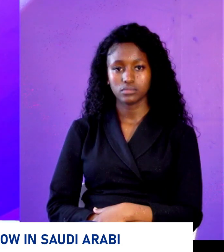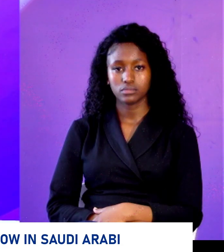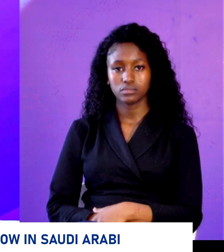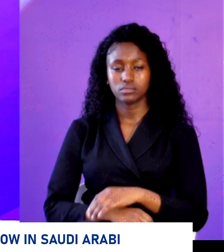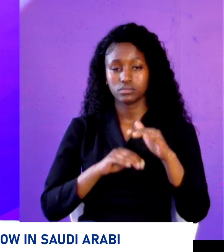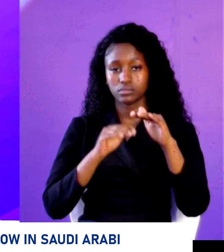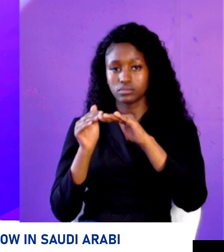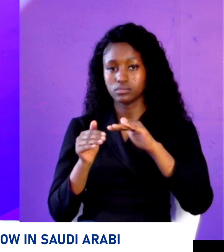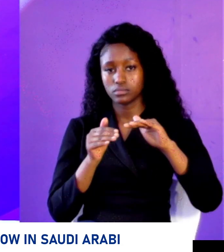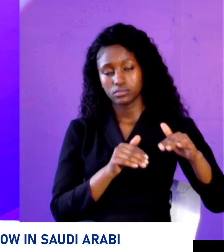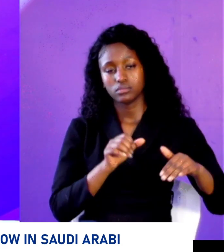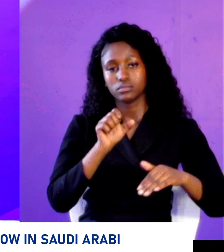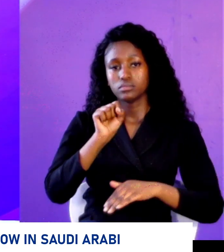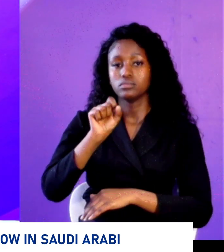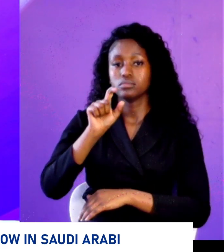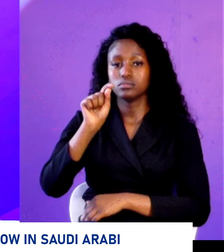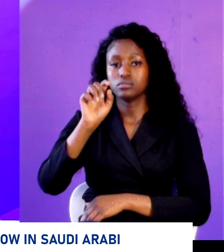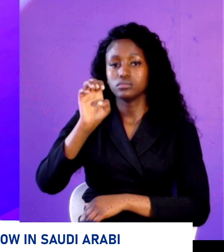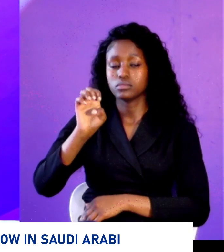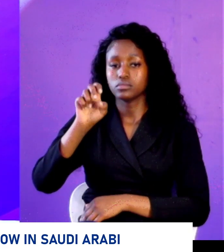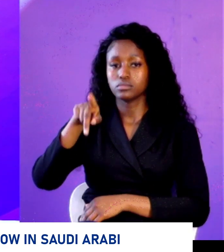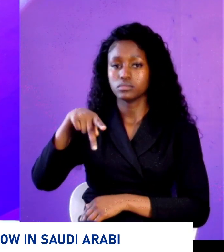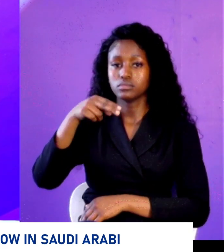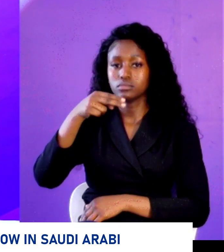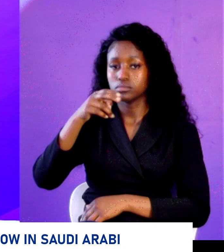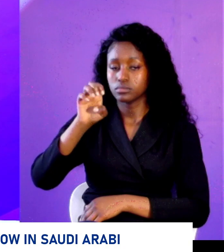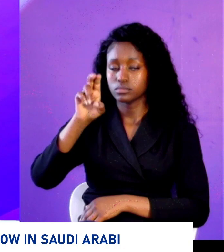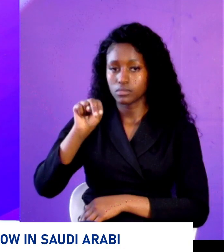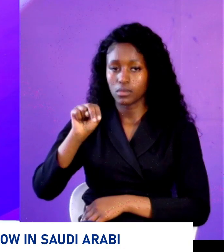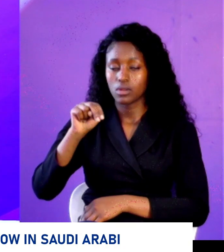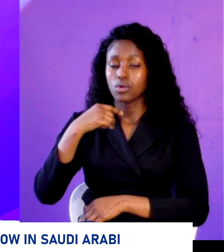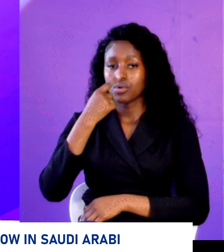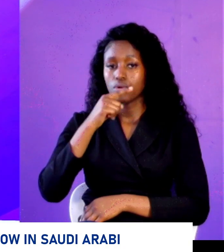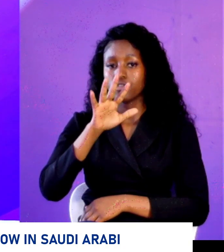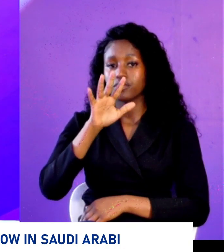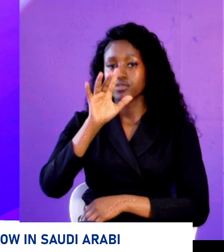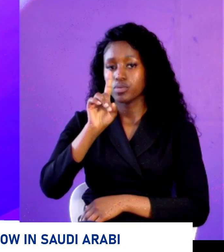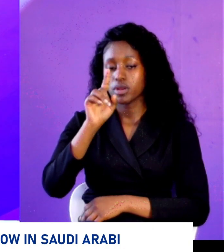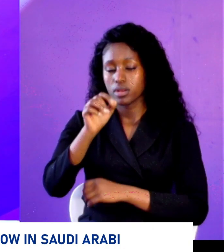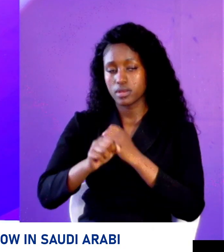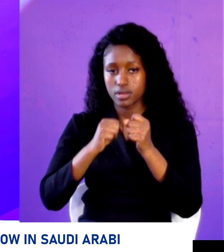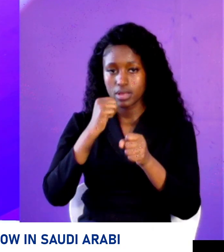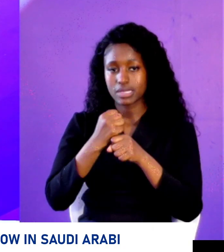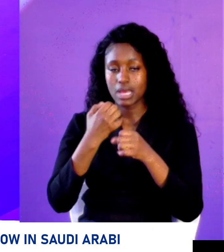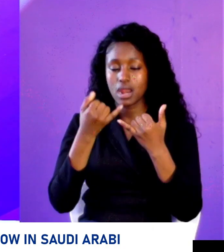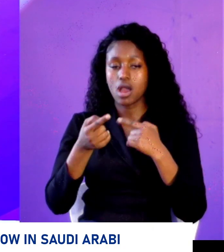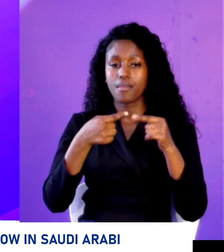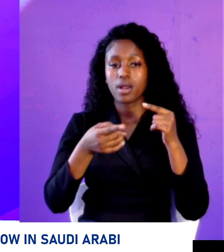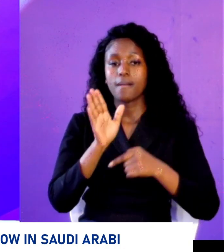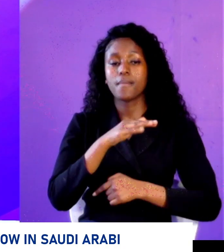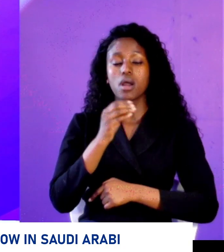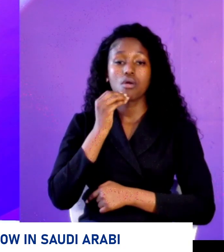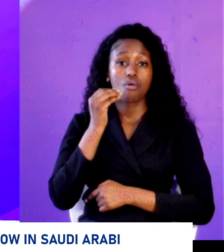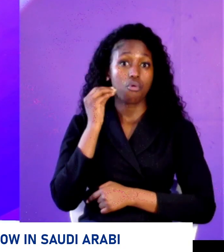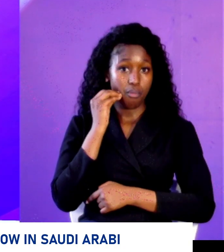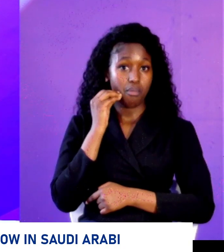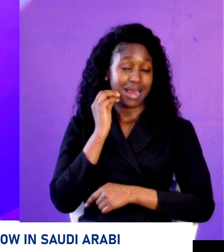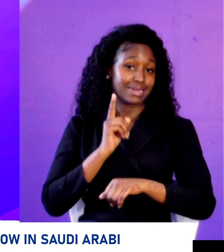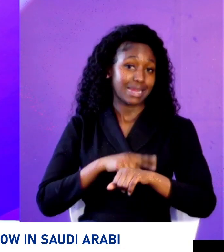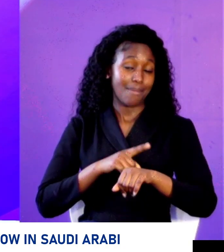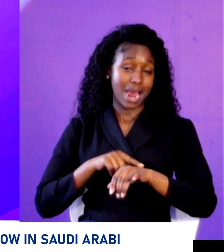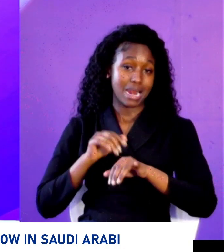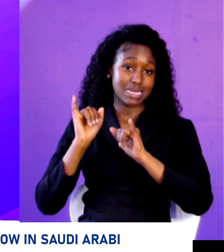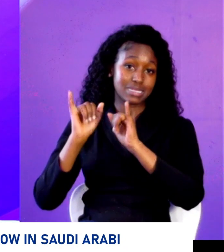Elsewhere, Stephen Munyaho, who is 51 years old, has returned home after spending 14 years in a